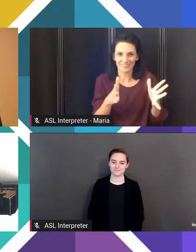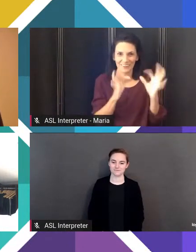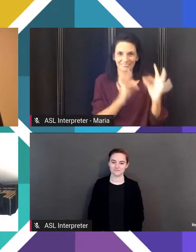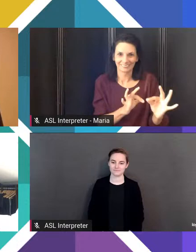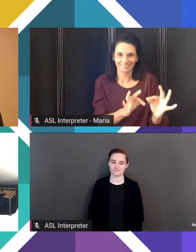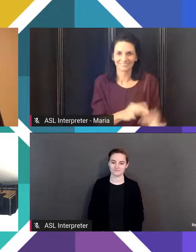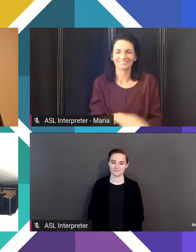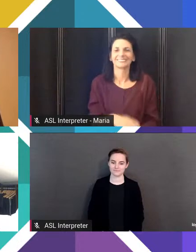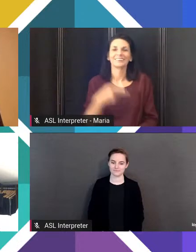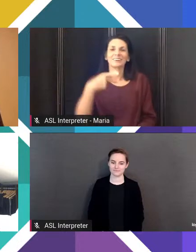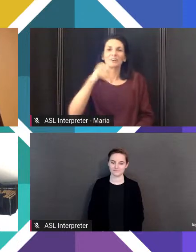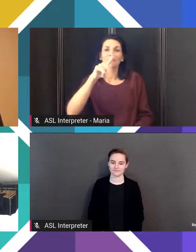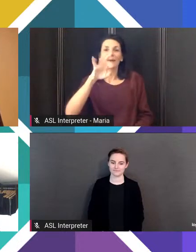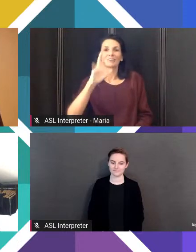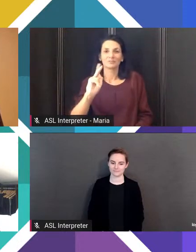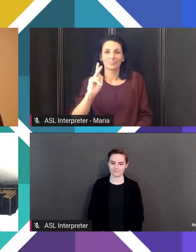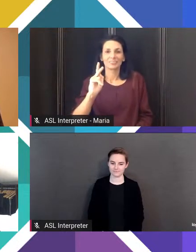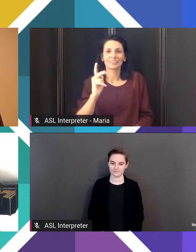I don't know the answer.